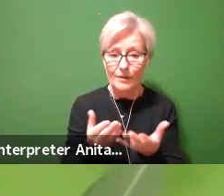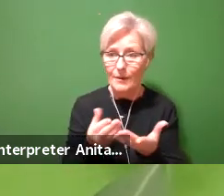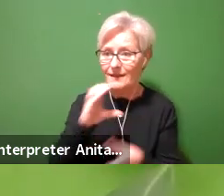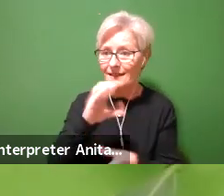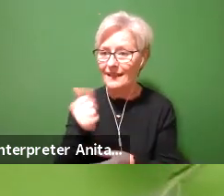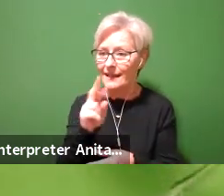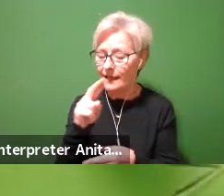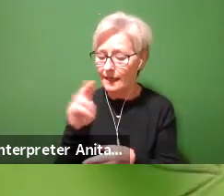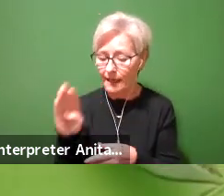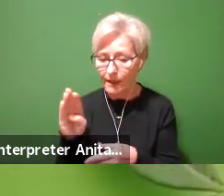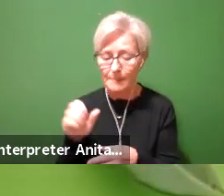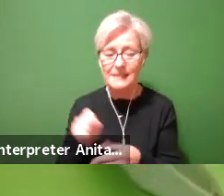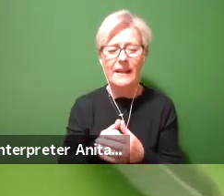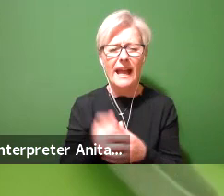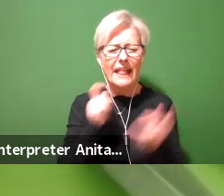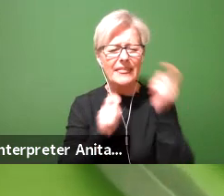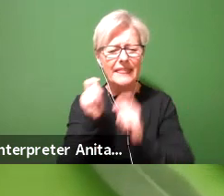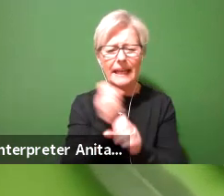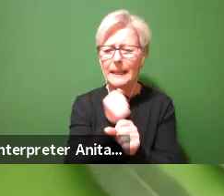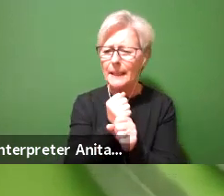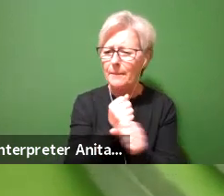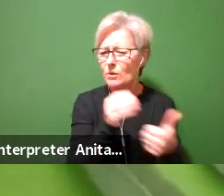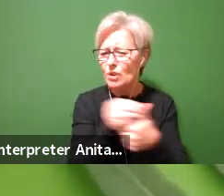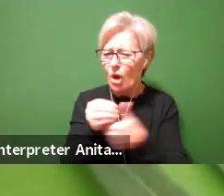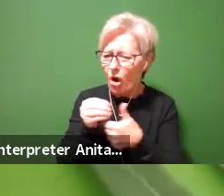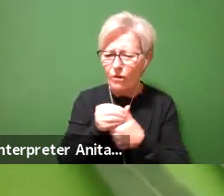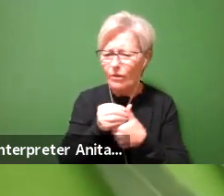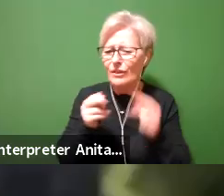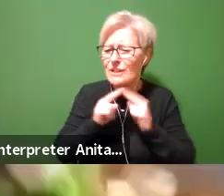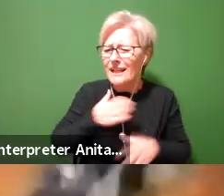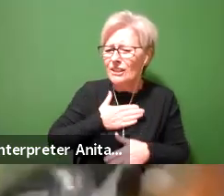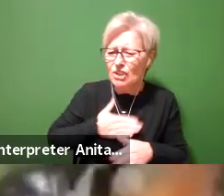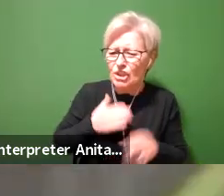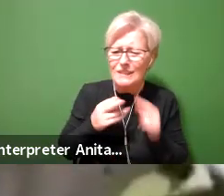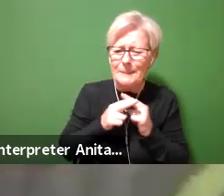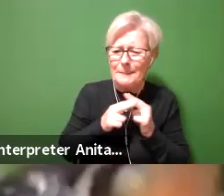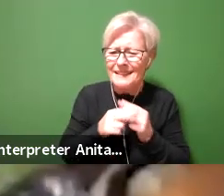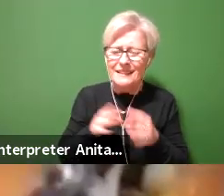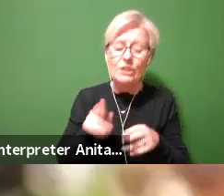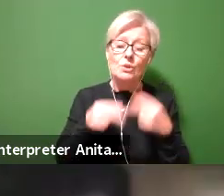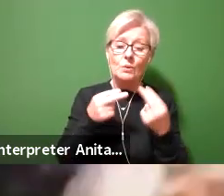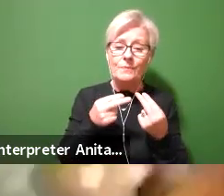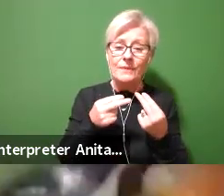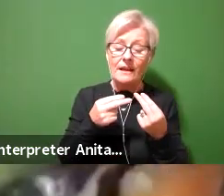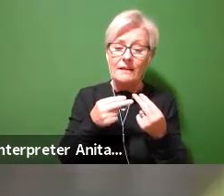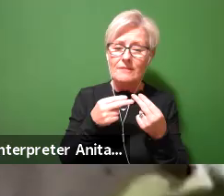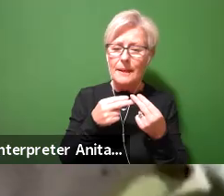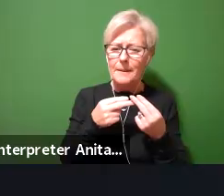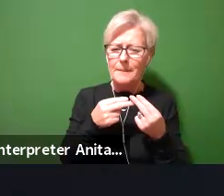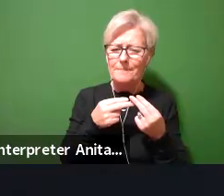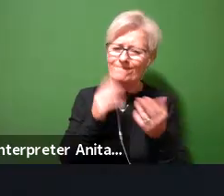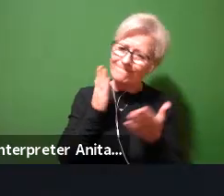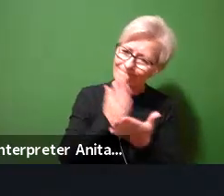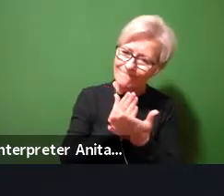you consider a meat or protein source is such a healthy way to plan for healthy eating. Avoid using too much salt. That's